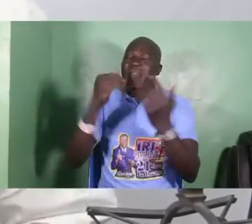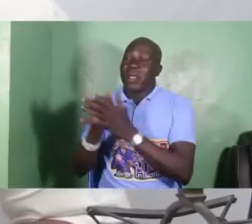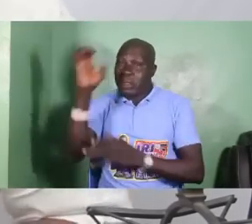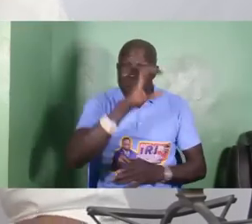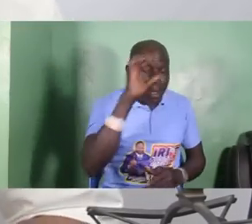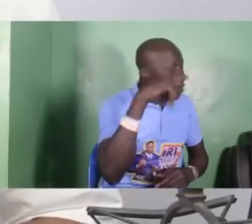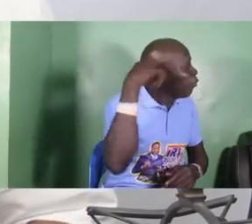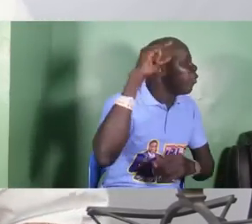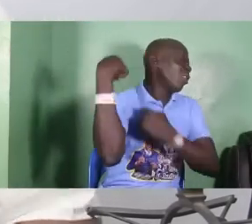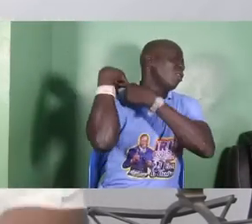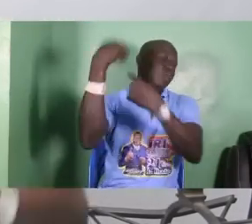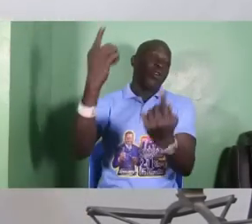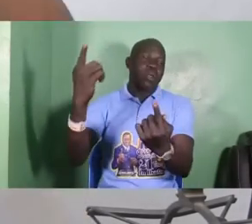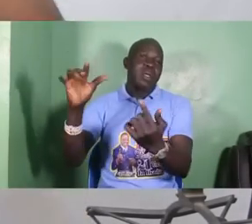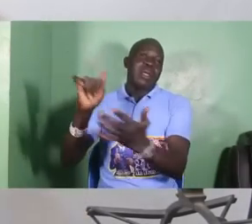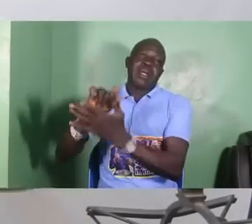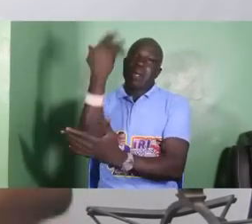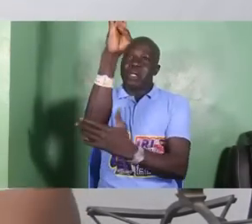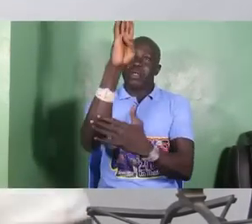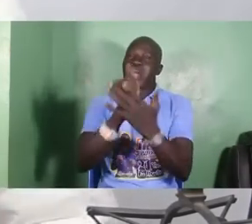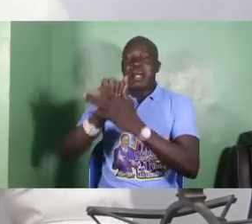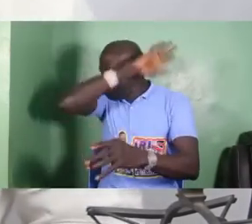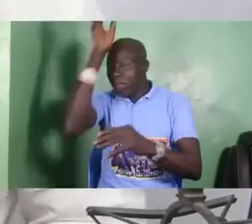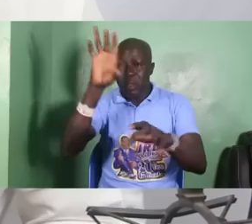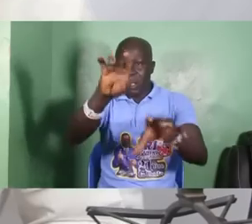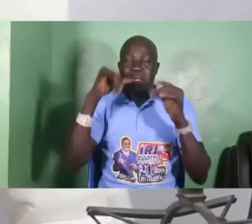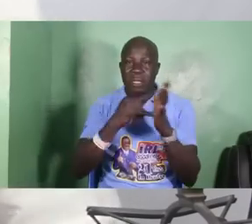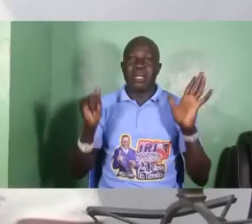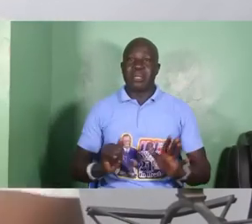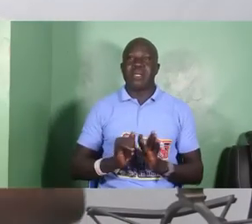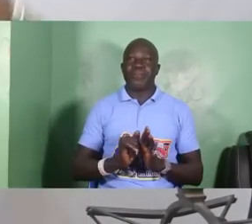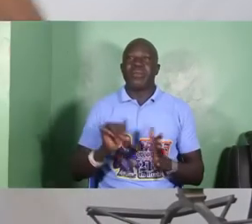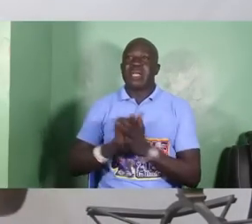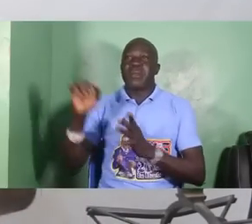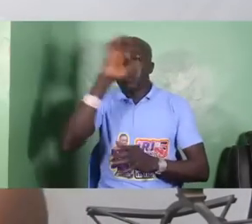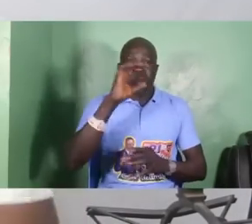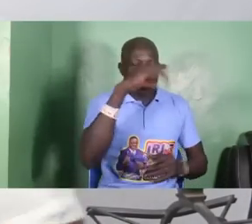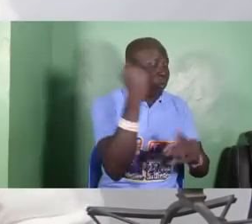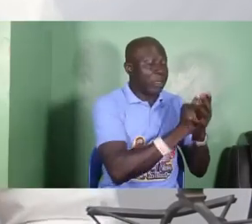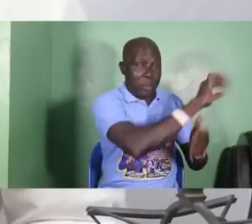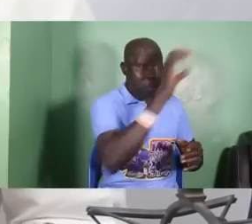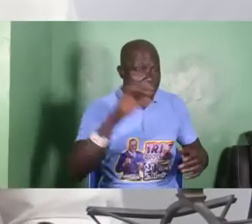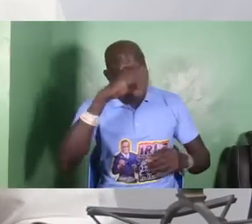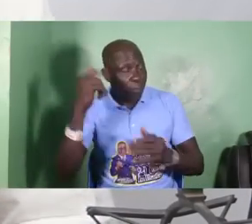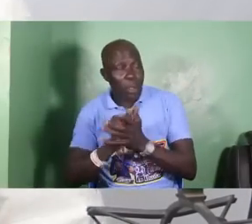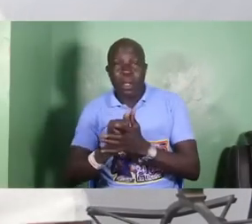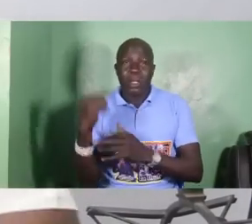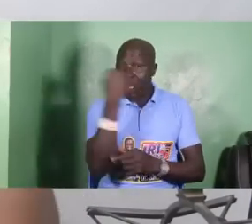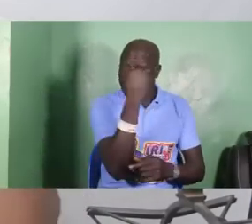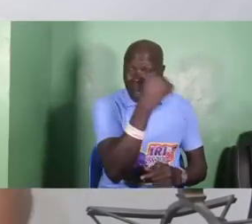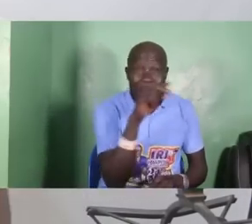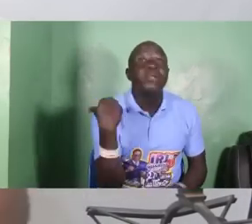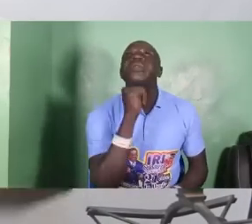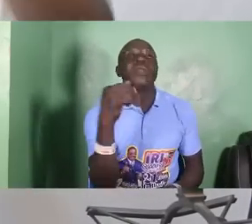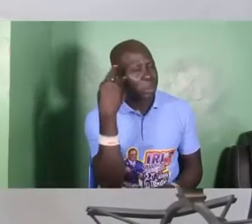What you've been searching for so long, and you're unable to get it. What you've searched for,